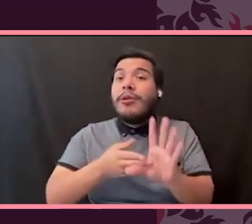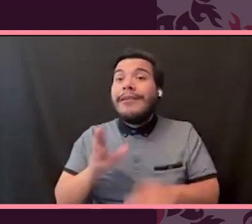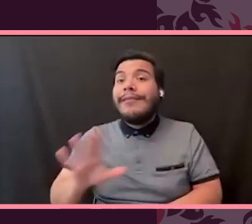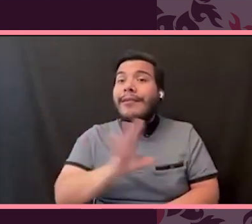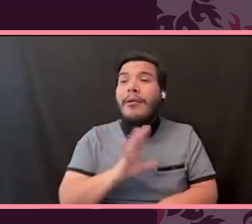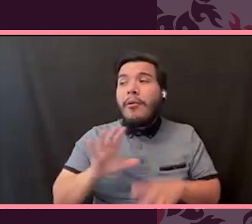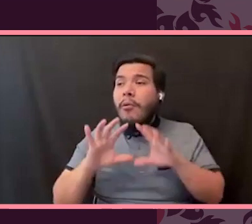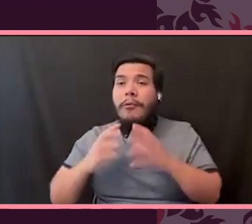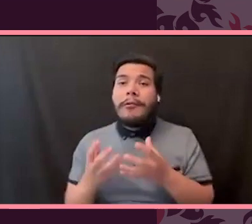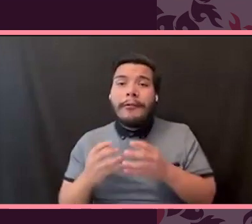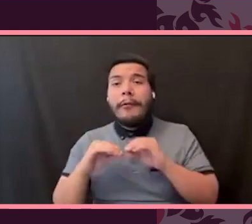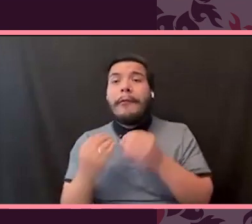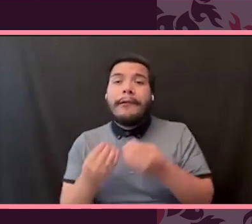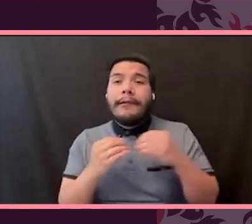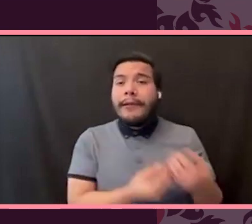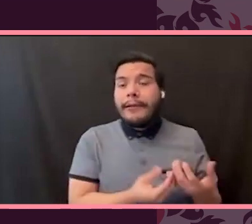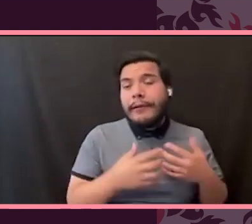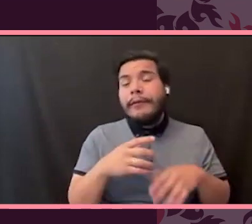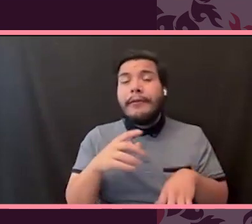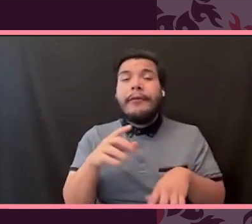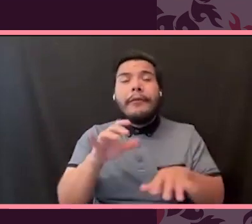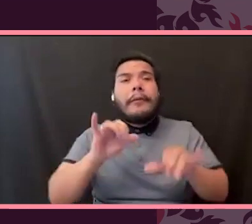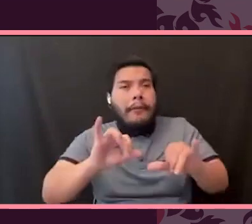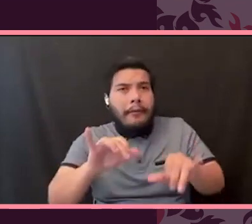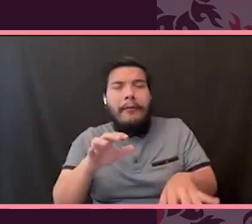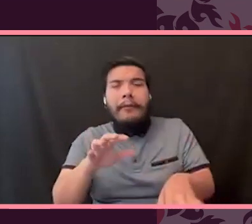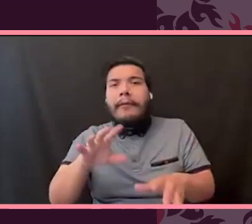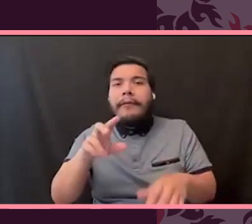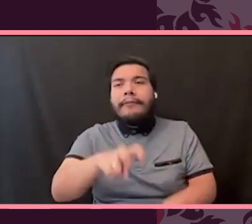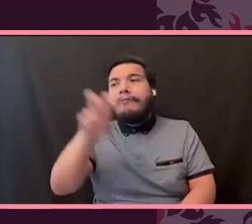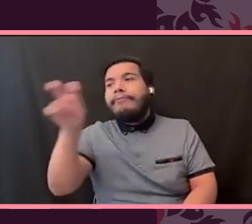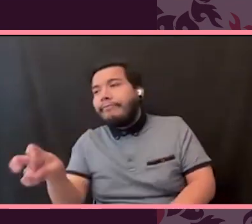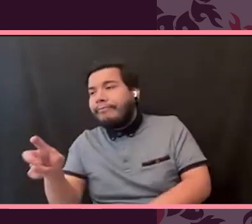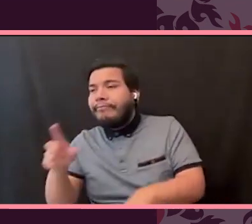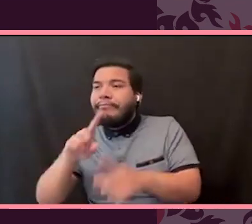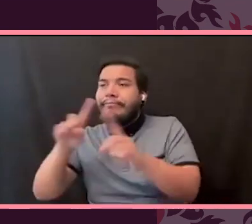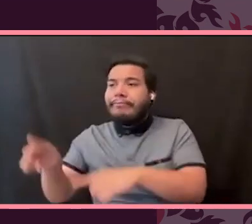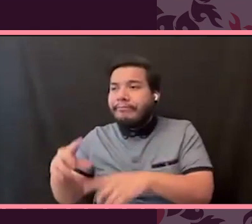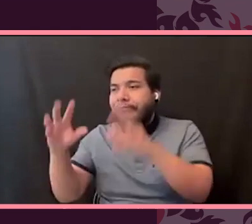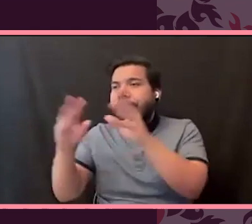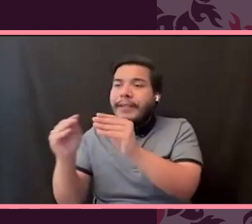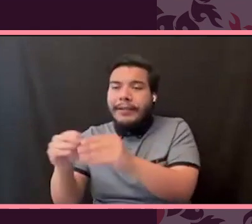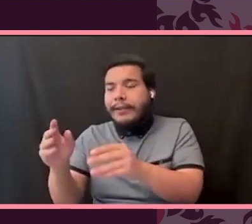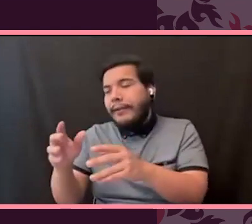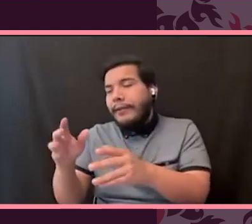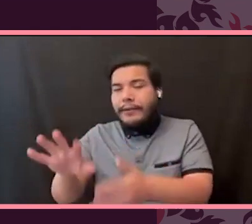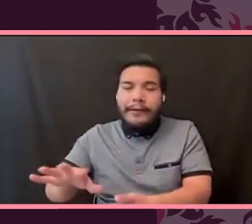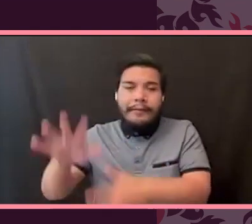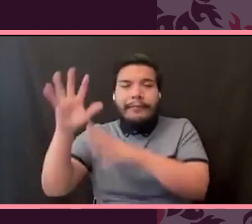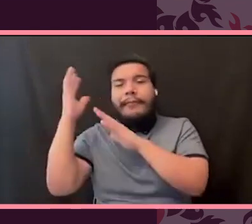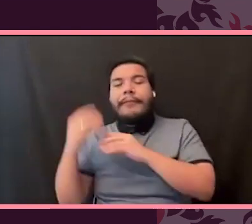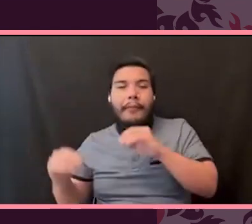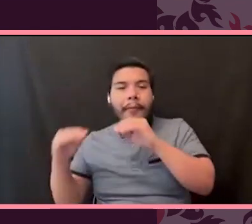organizations and they're going to leave here and go to some silly meeting and, probably just make things worse. It's like, what is